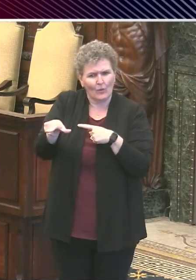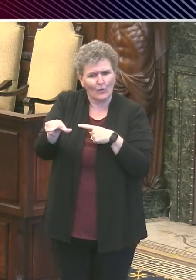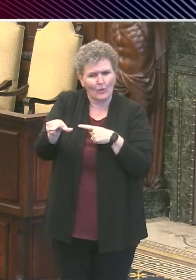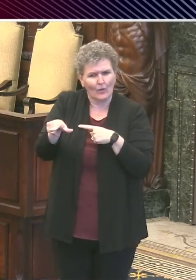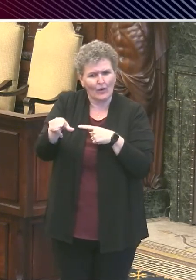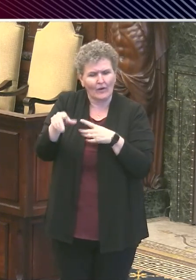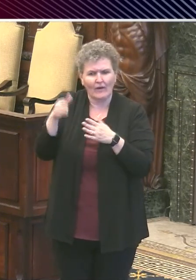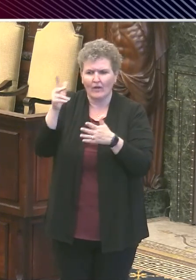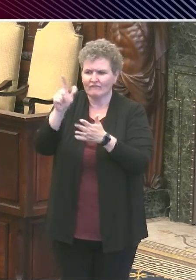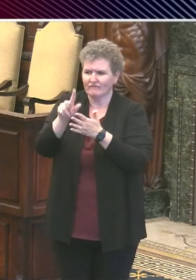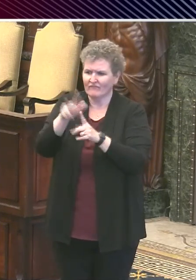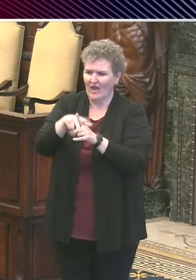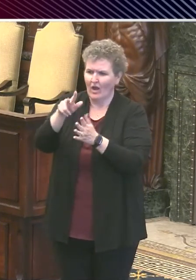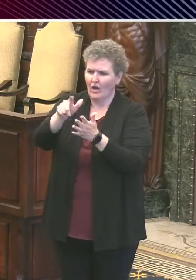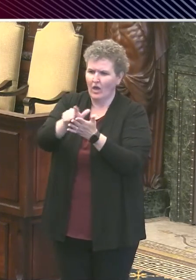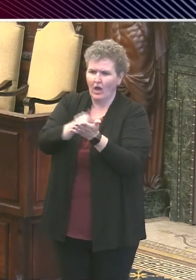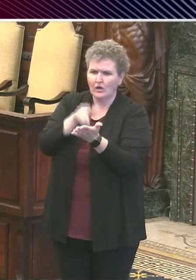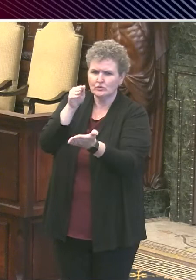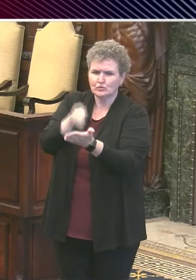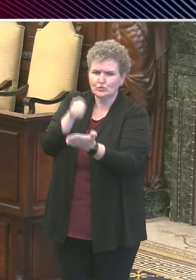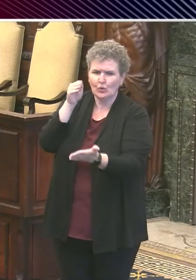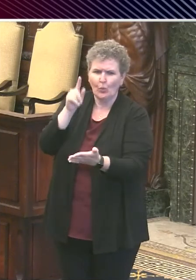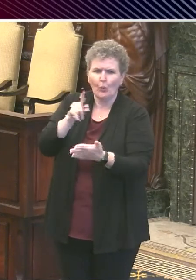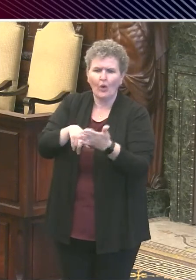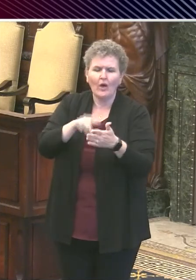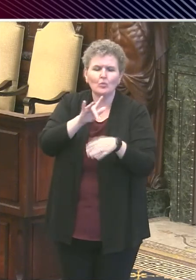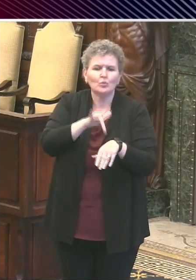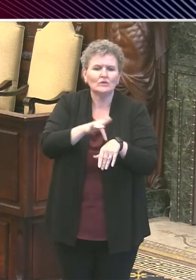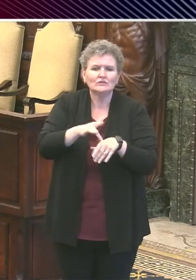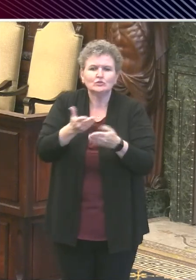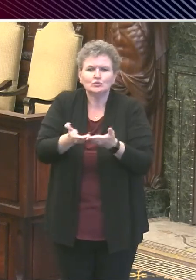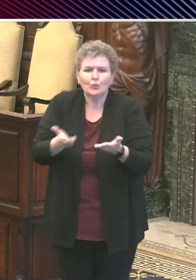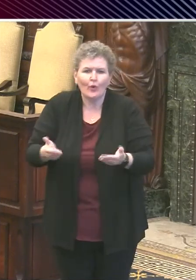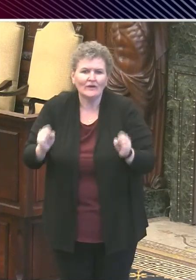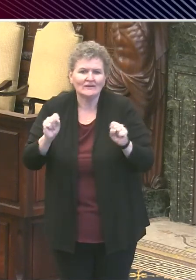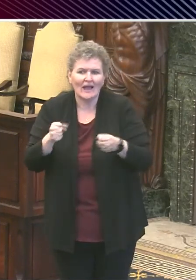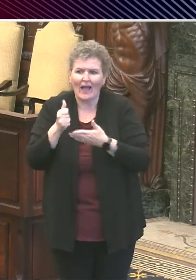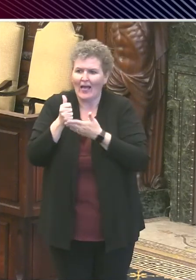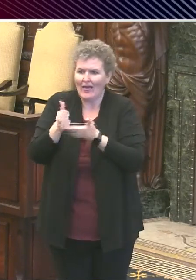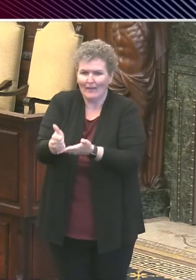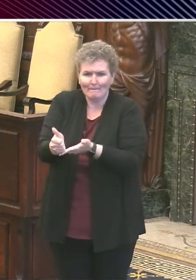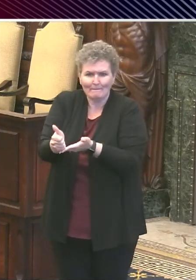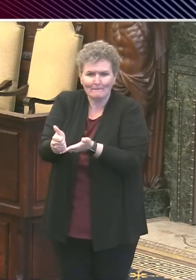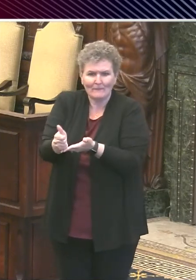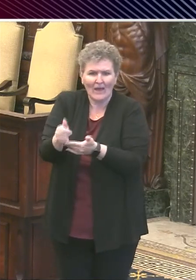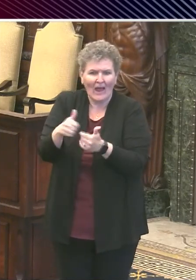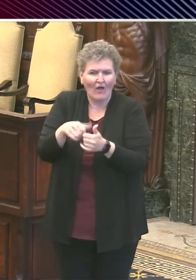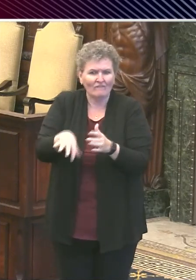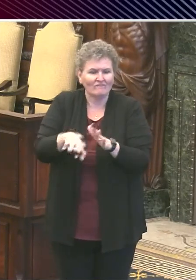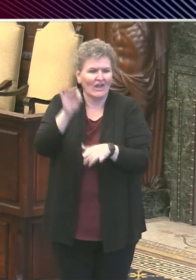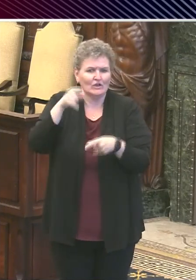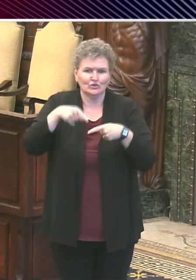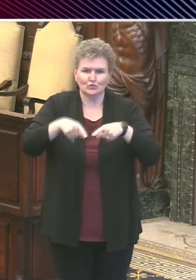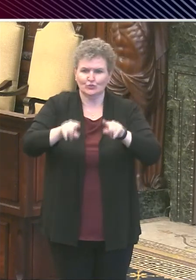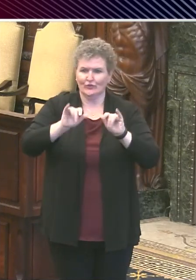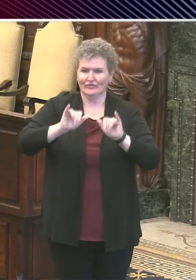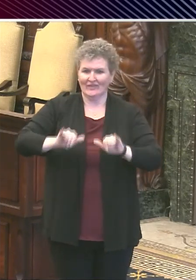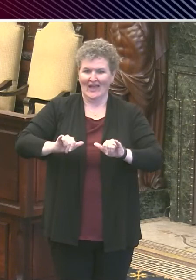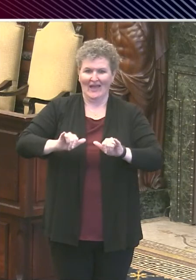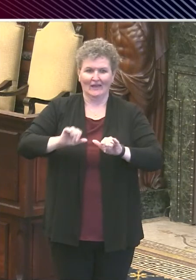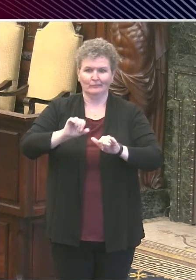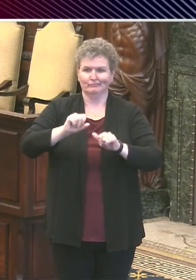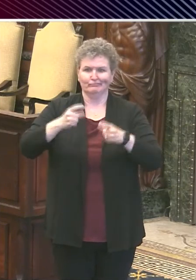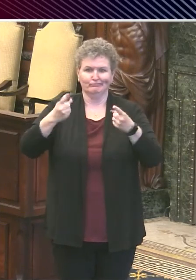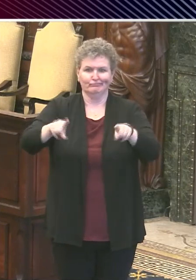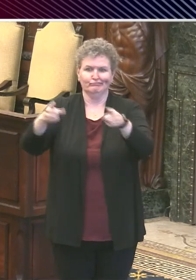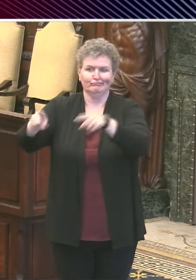And also, what resources can landlords themselves avail themselves to during this whole situation, which is